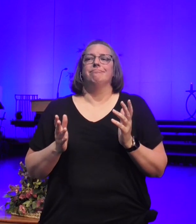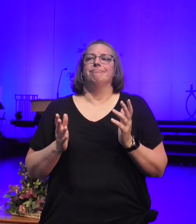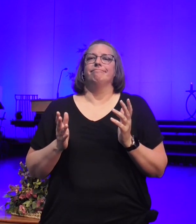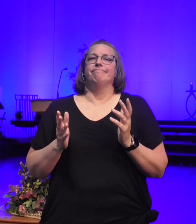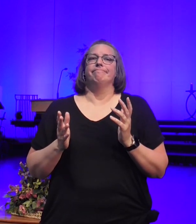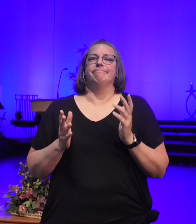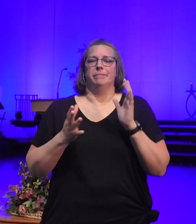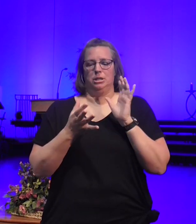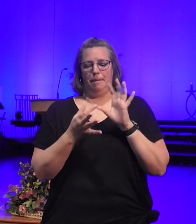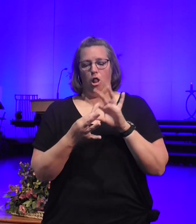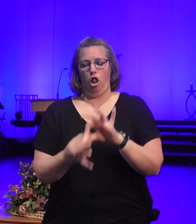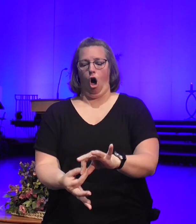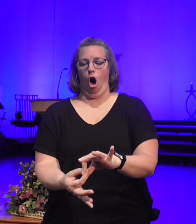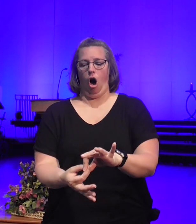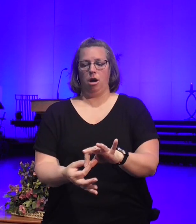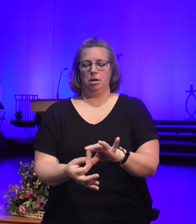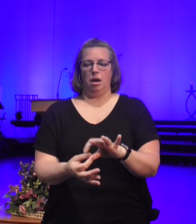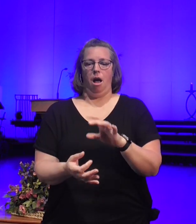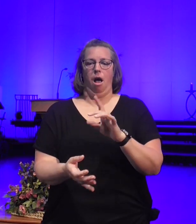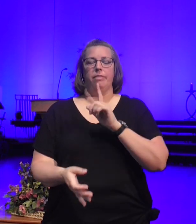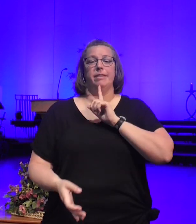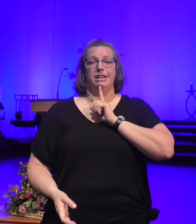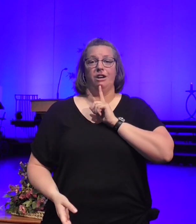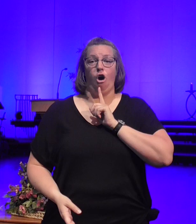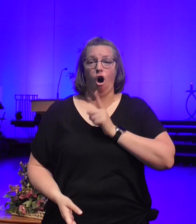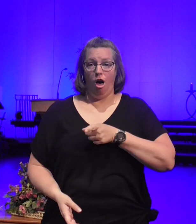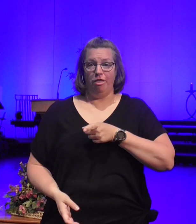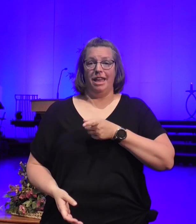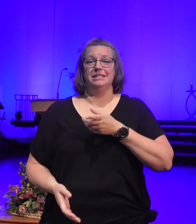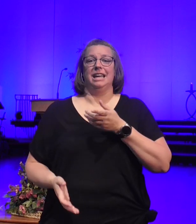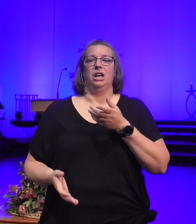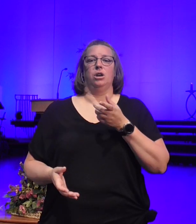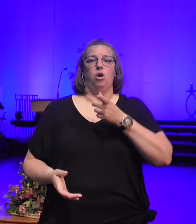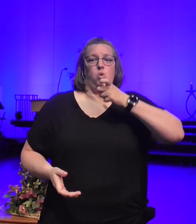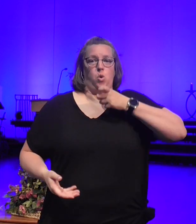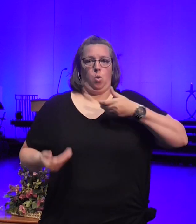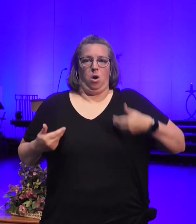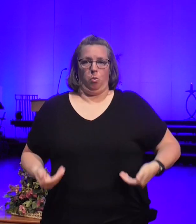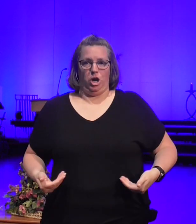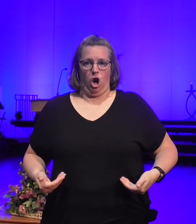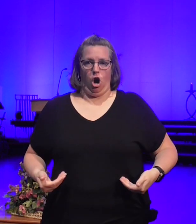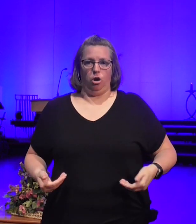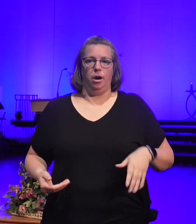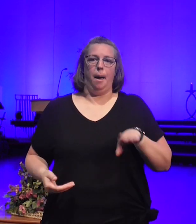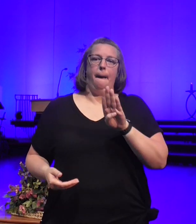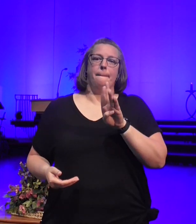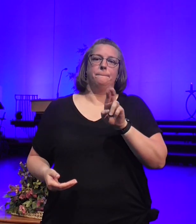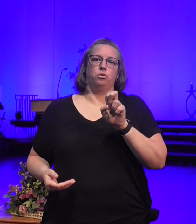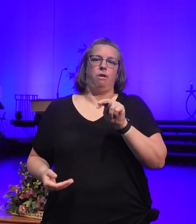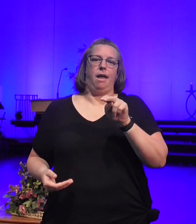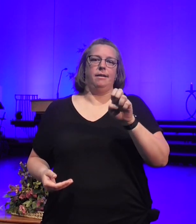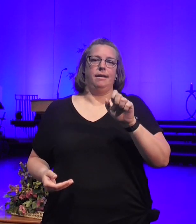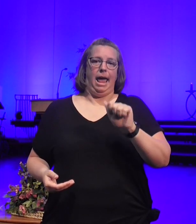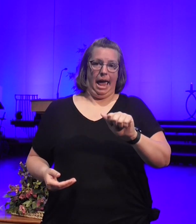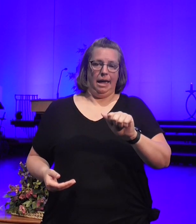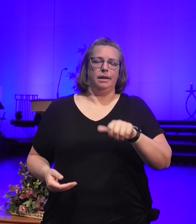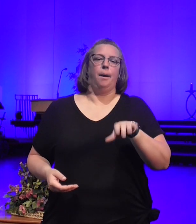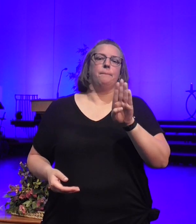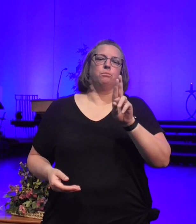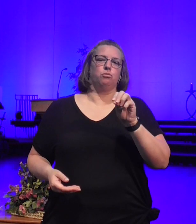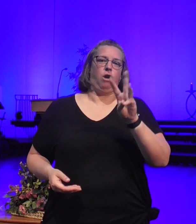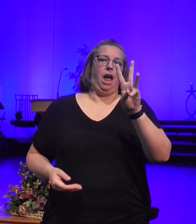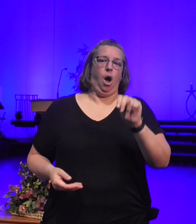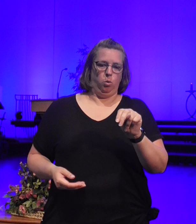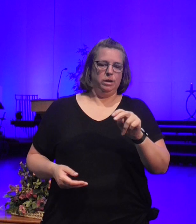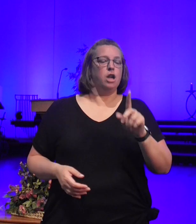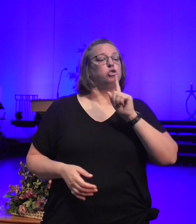the authenticity of who we are. This is important. Brené Brown goes on to say, because true belonging only